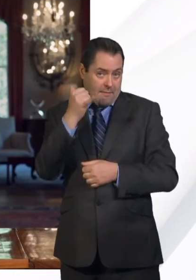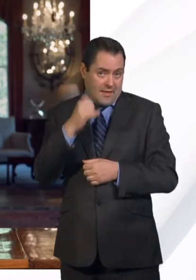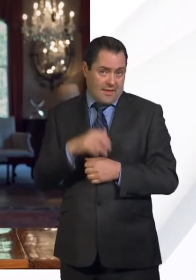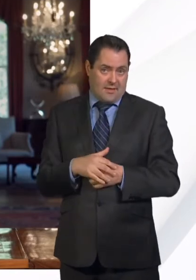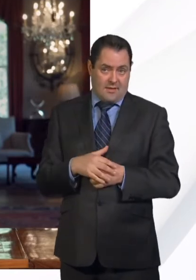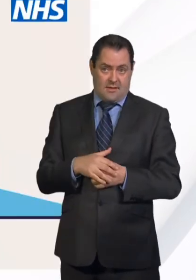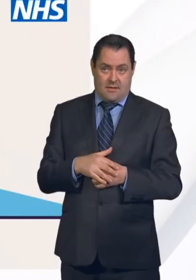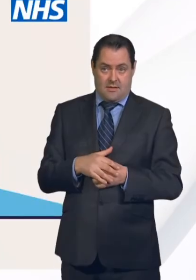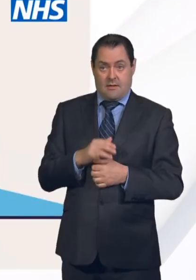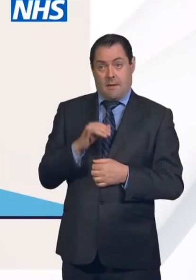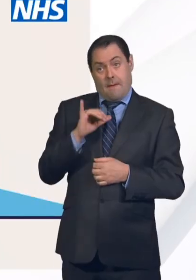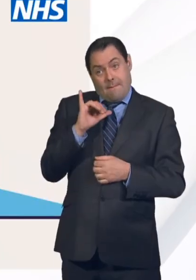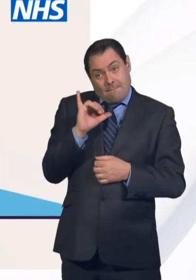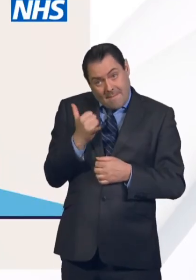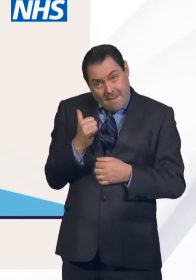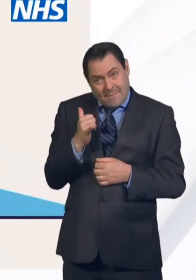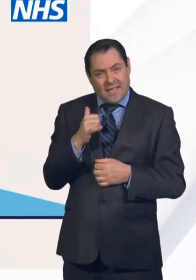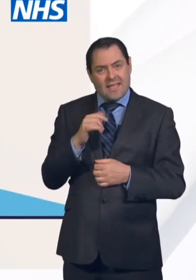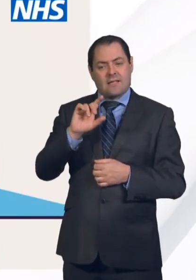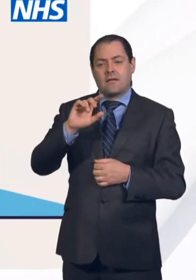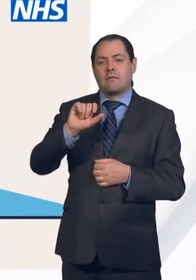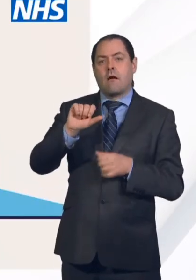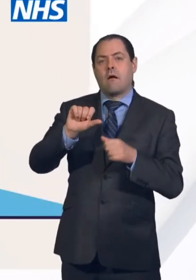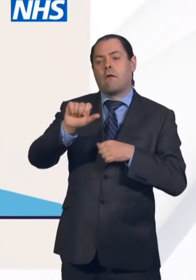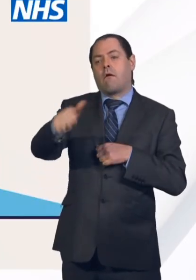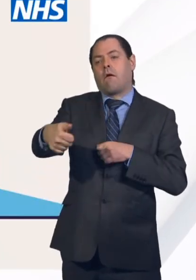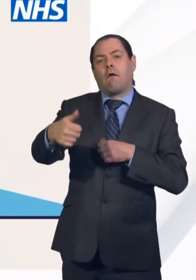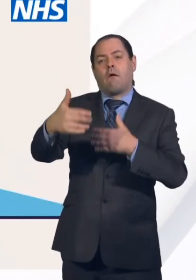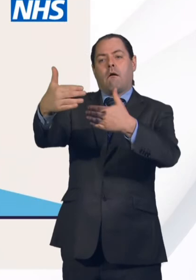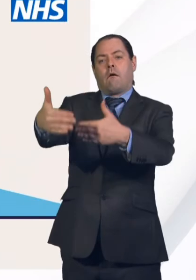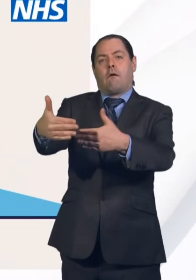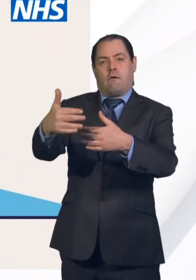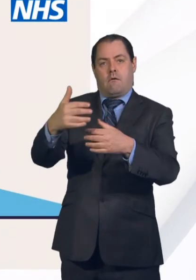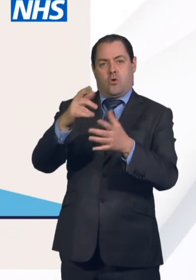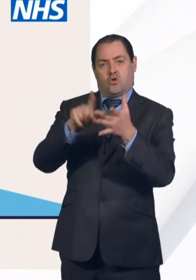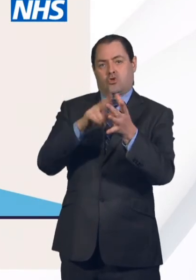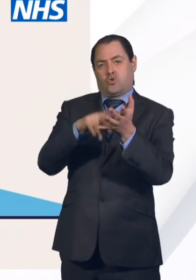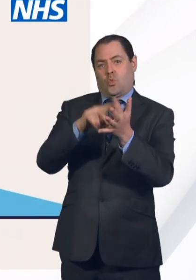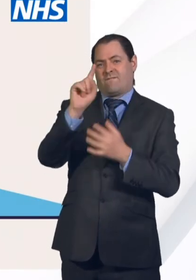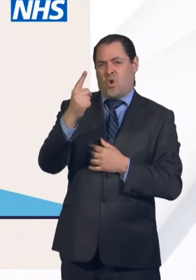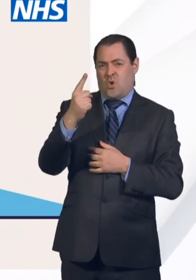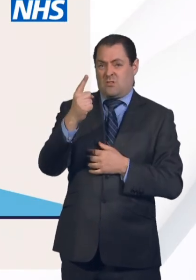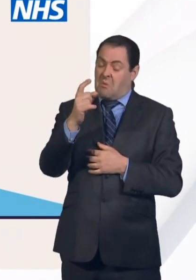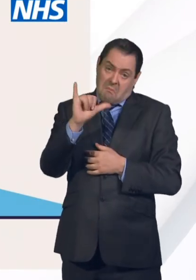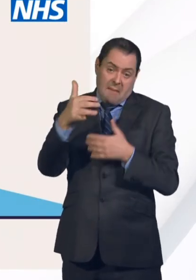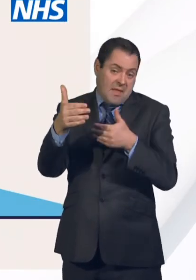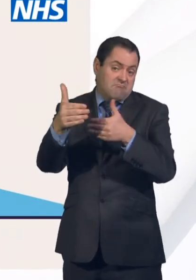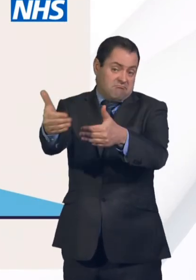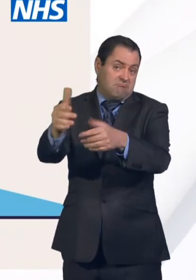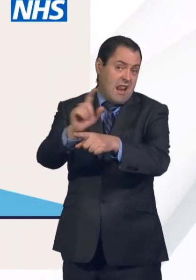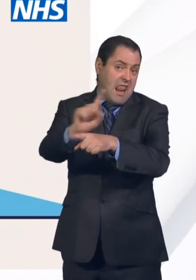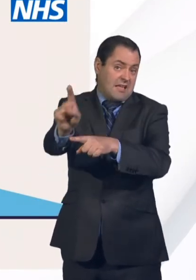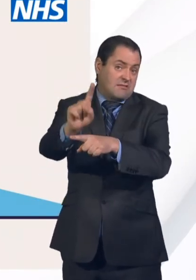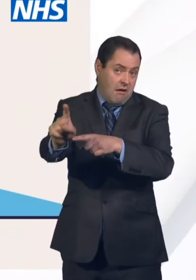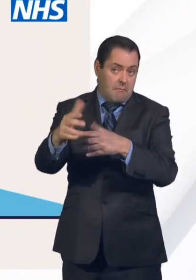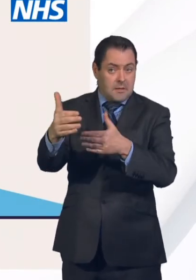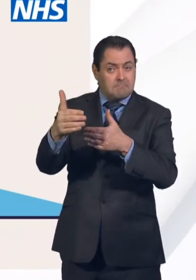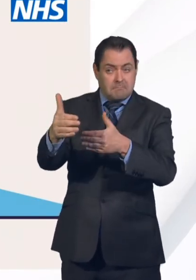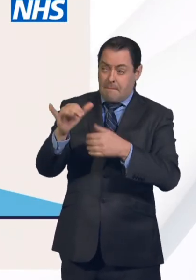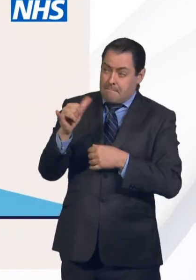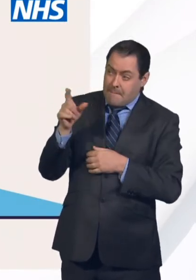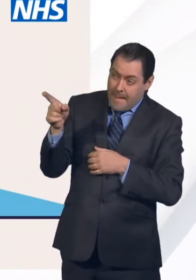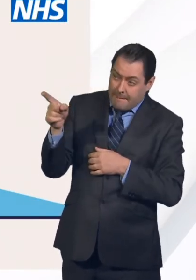the earliest by June the 1st, after half-term, we believe we may be in a position to begin the phased reopening